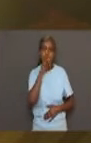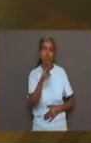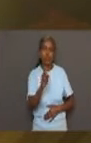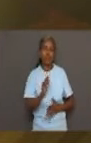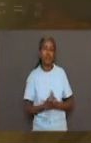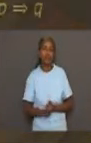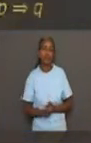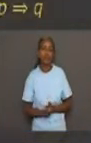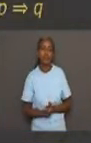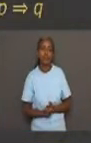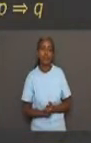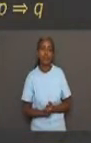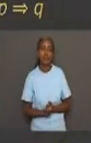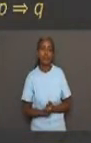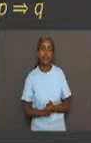well.